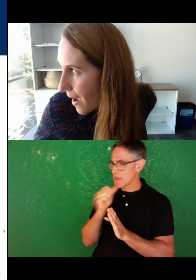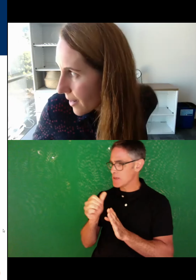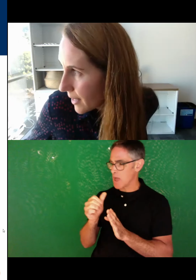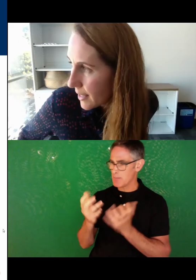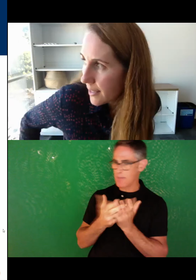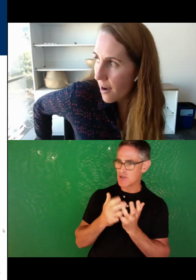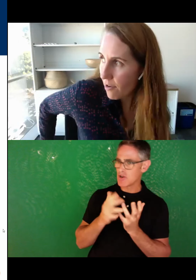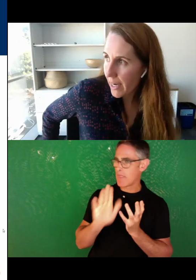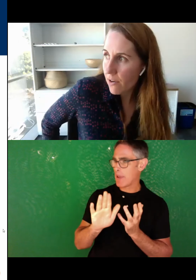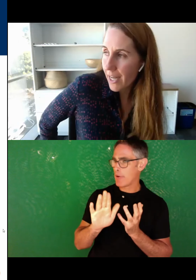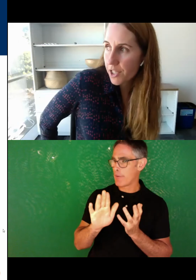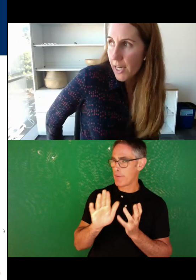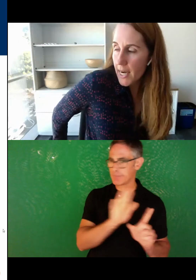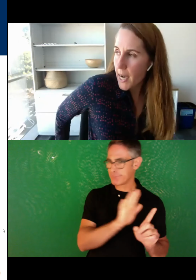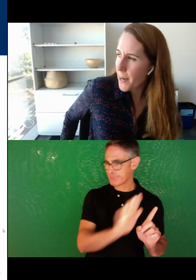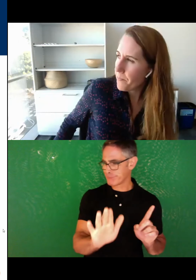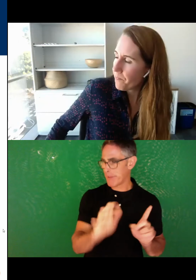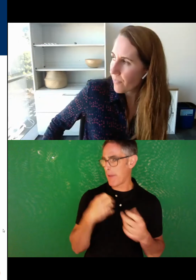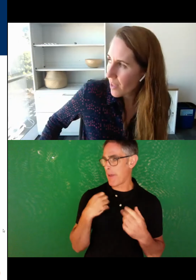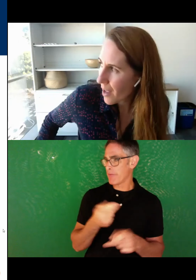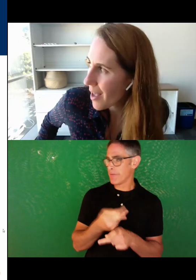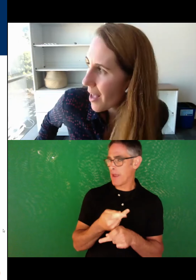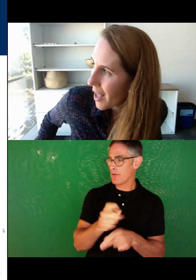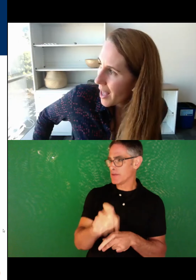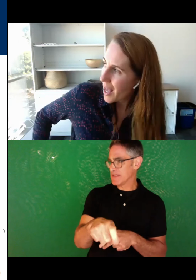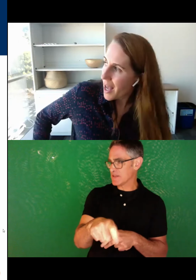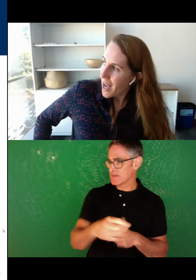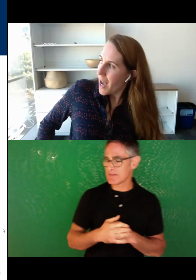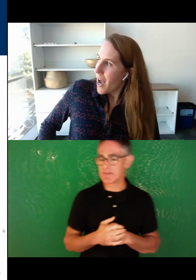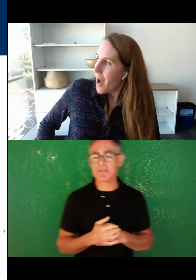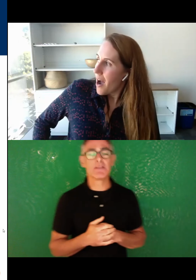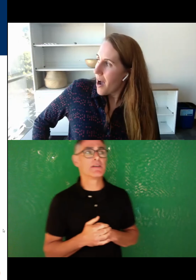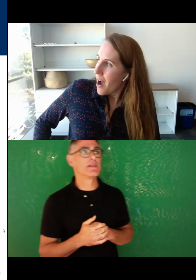So that is a great question.